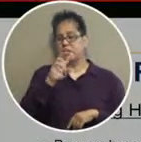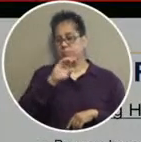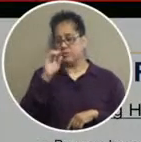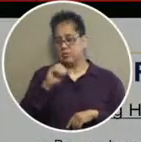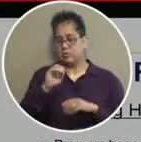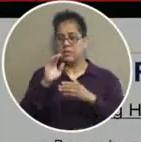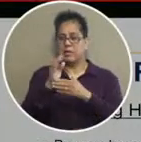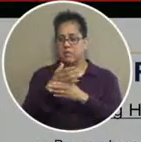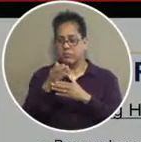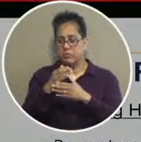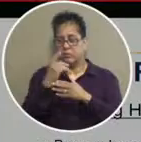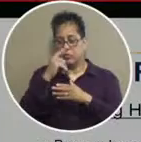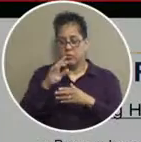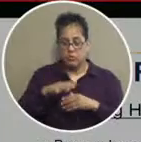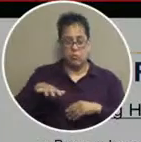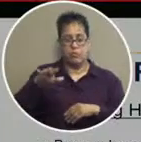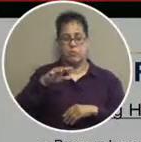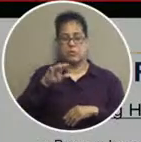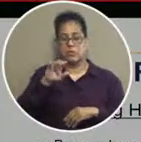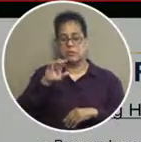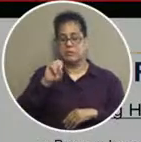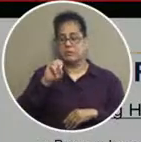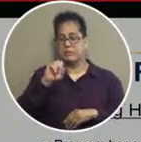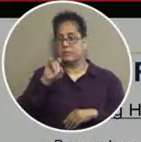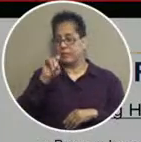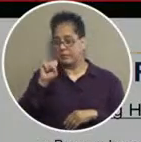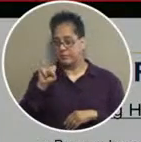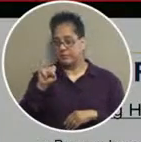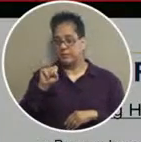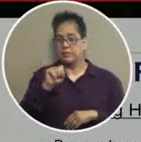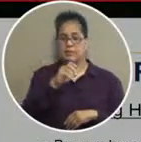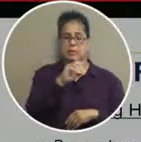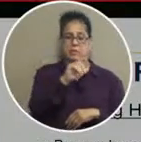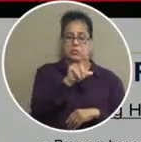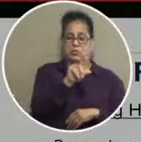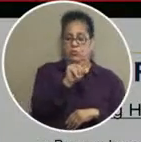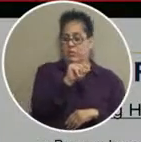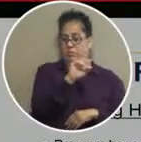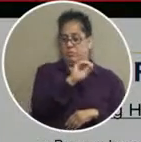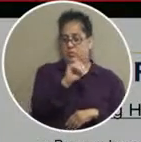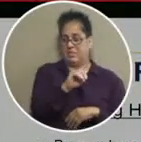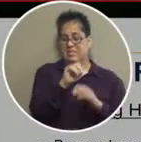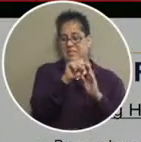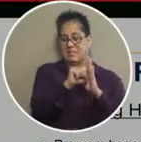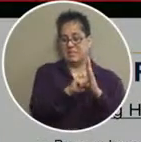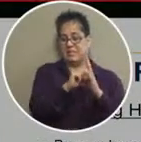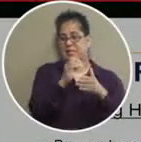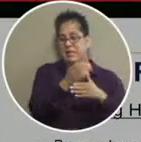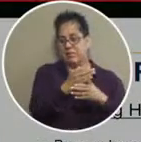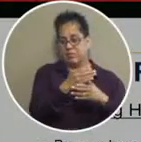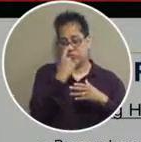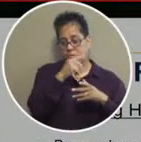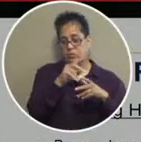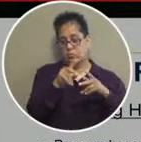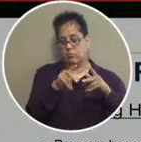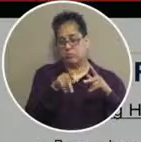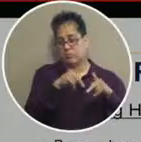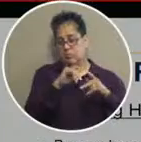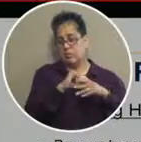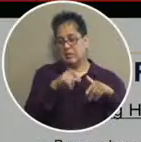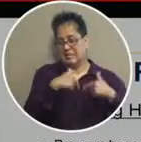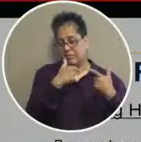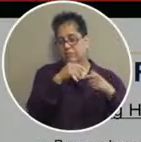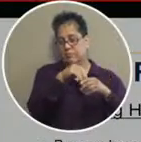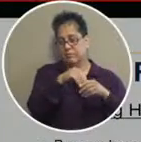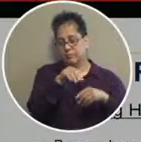average for the overall sites that were affected, and at only 20% of the state average for cases among residents.